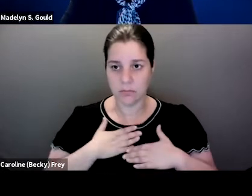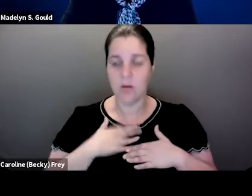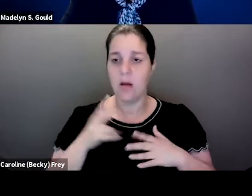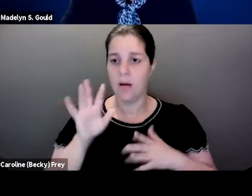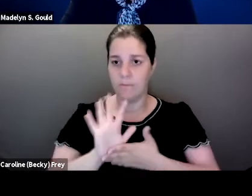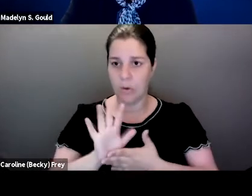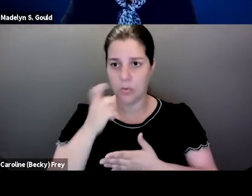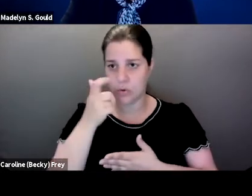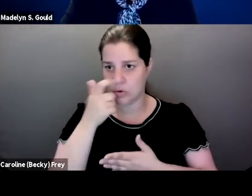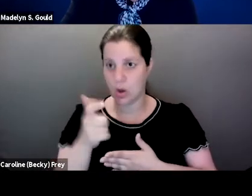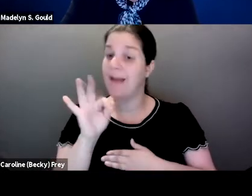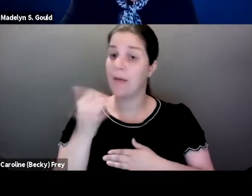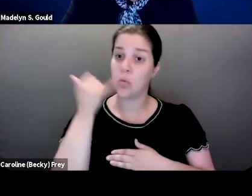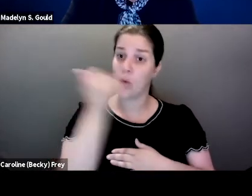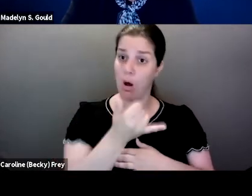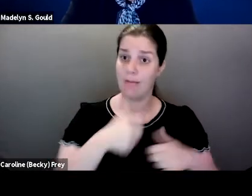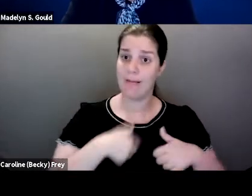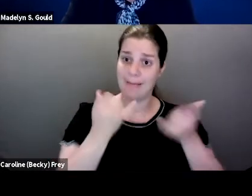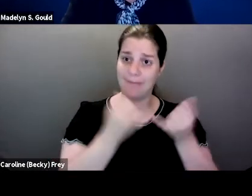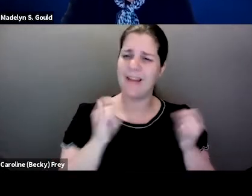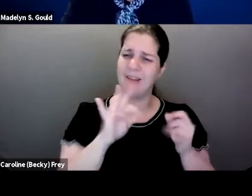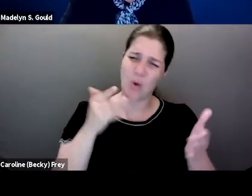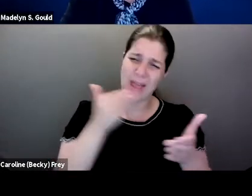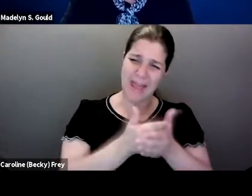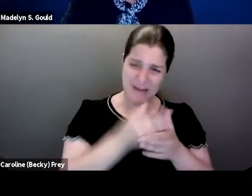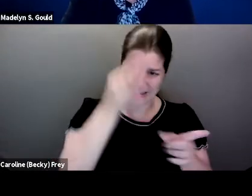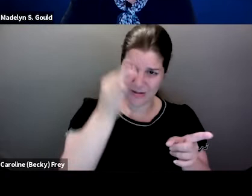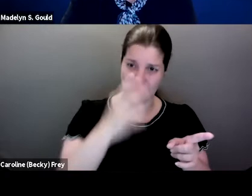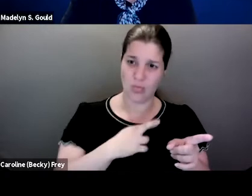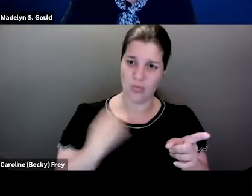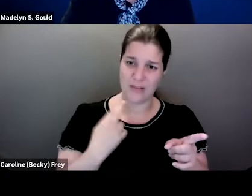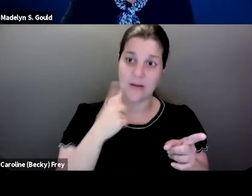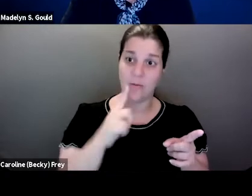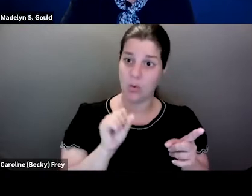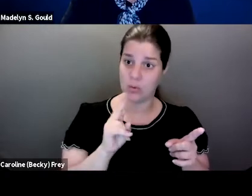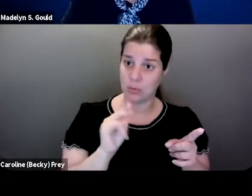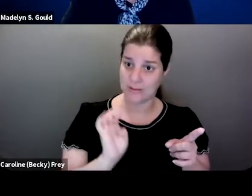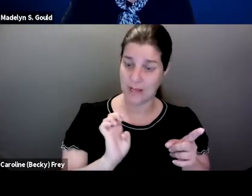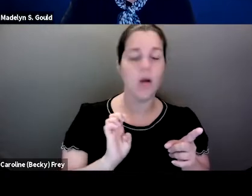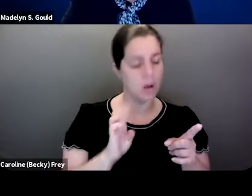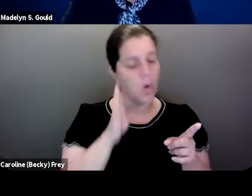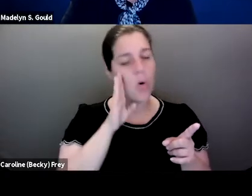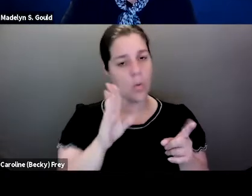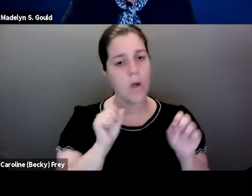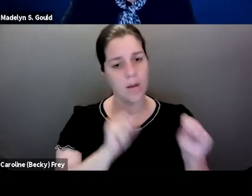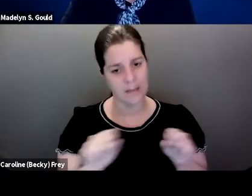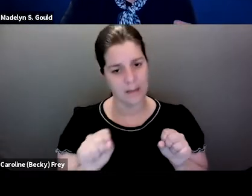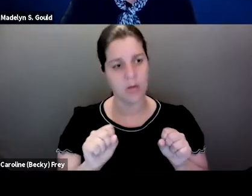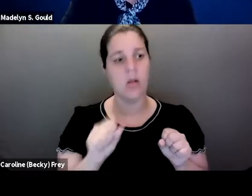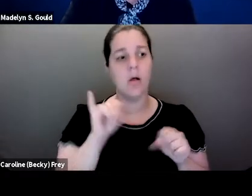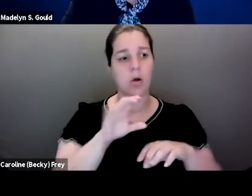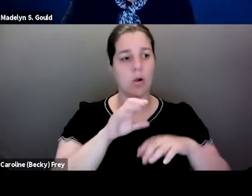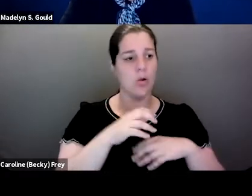Lifeline, even if you are at imminent risk of suicide, you will be able, the crisis counselors